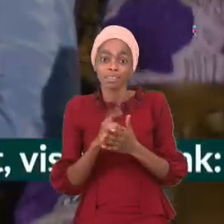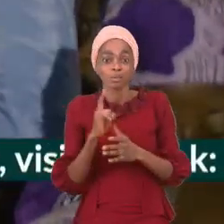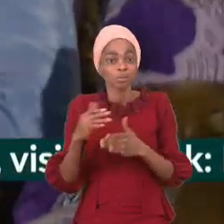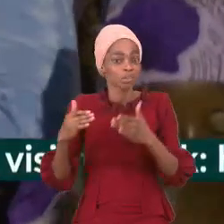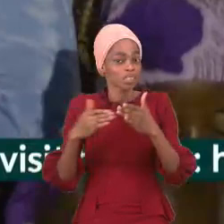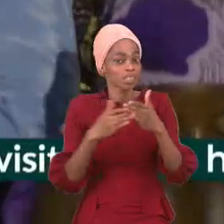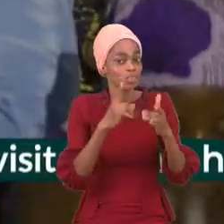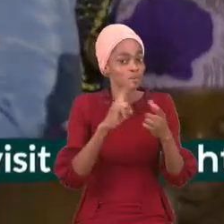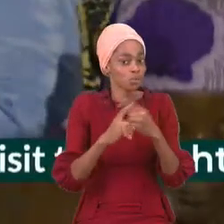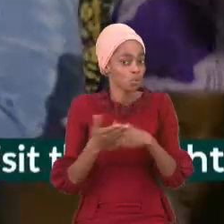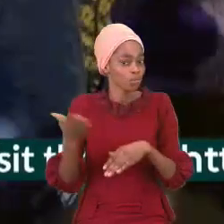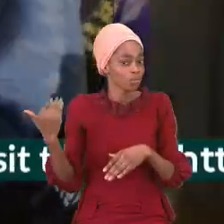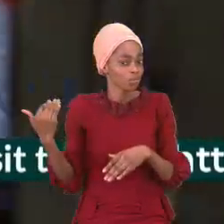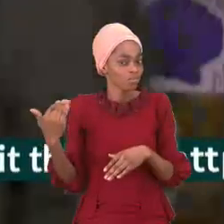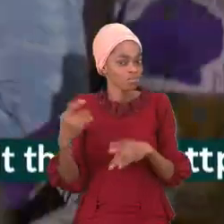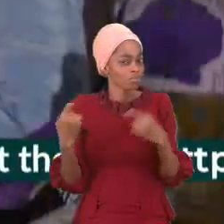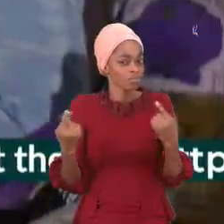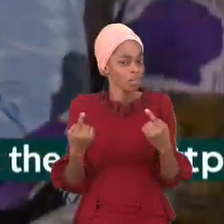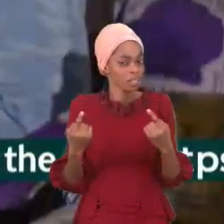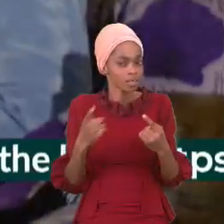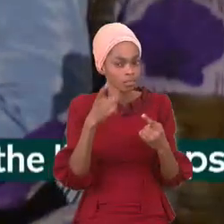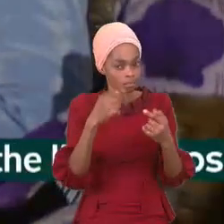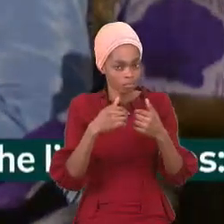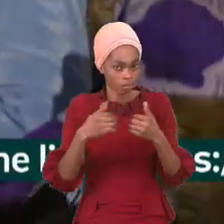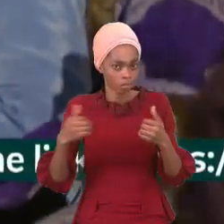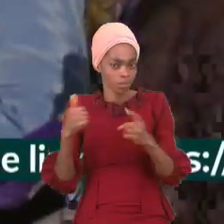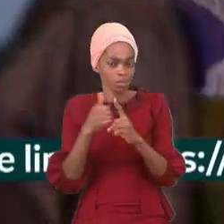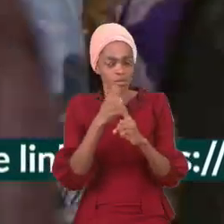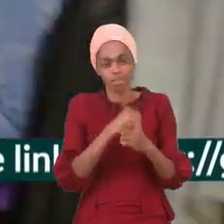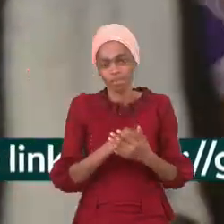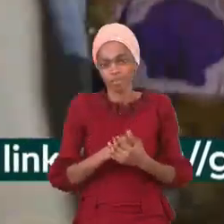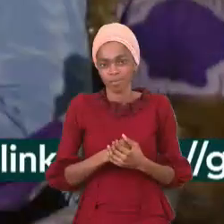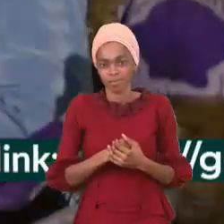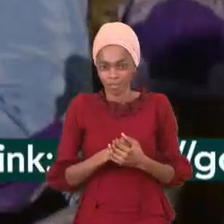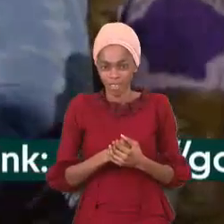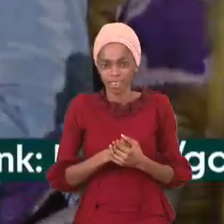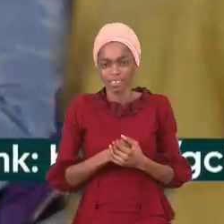Fill that form and send it back to us